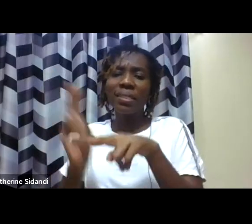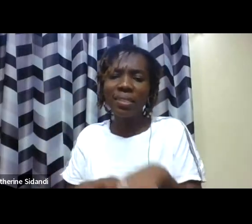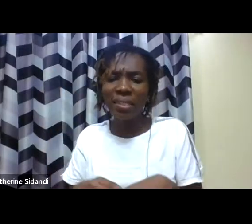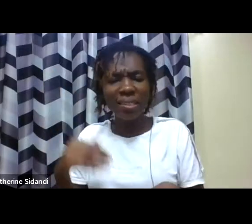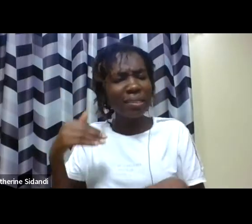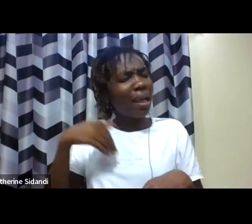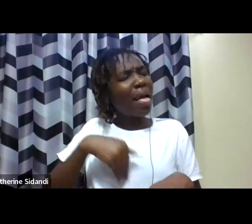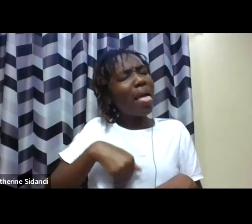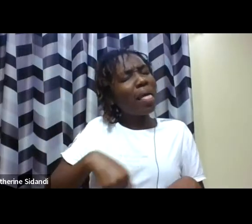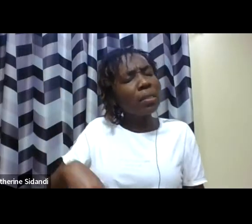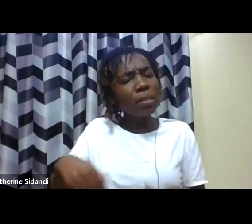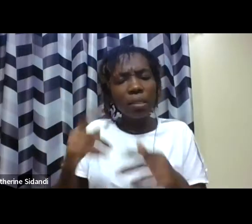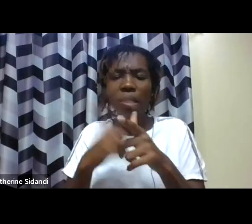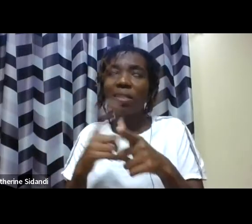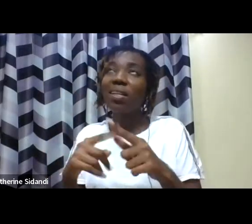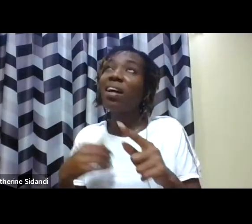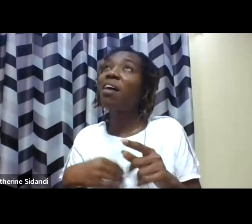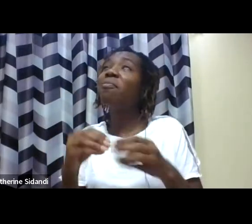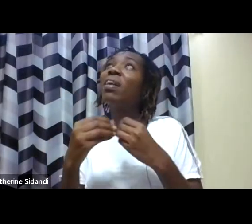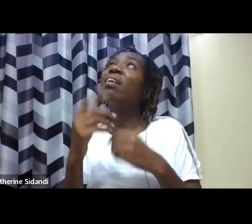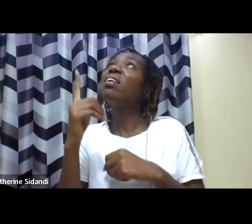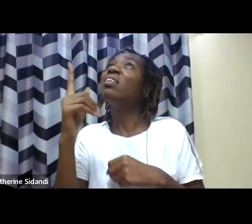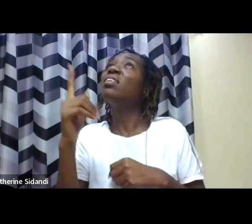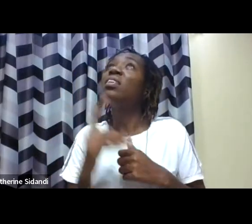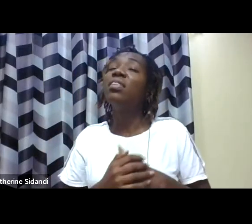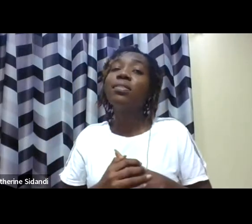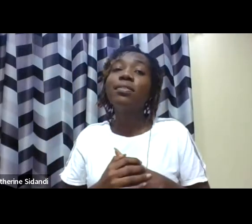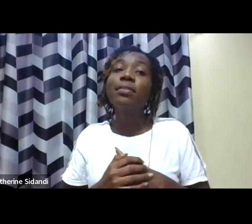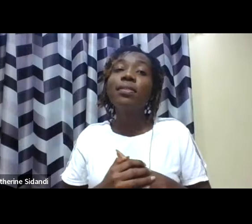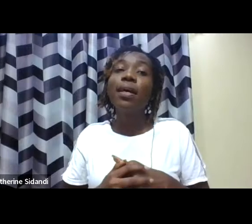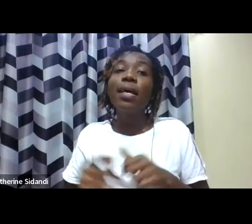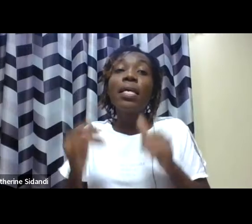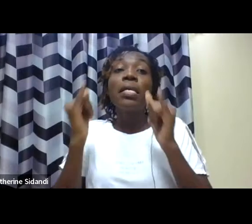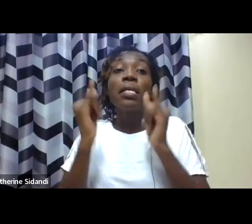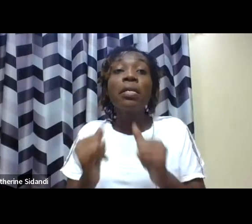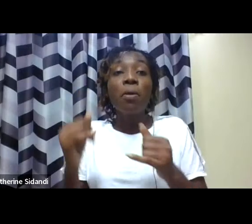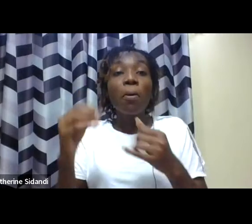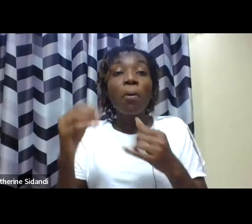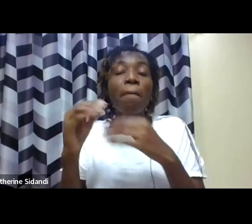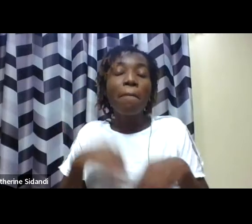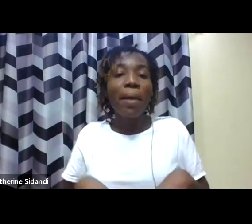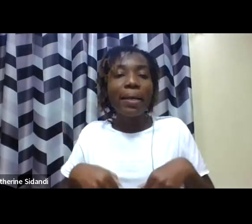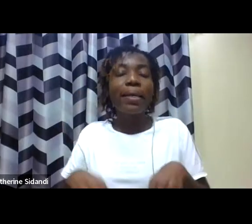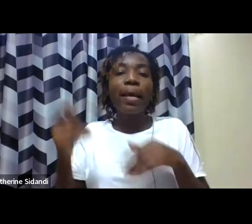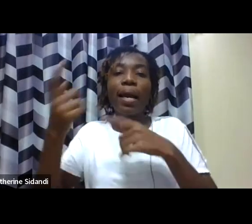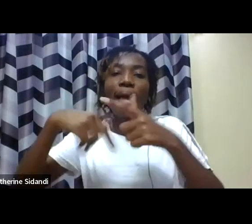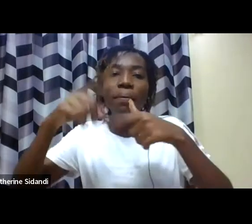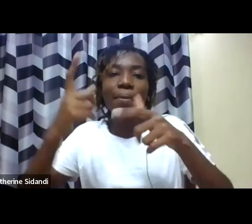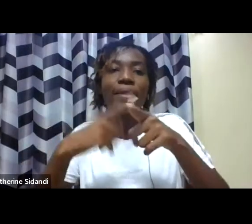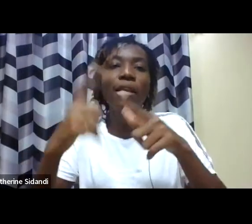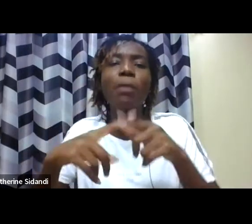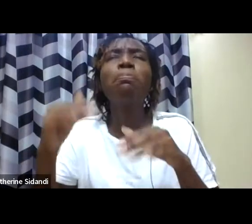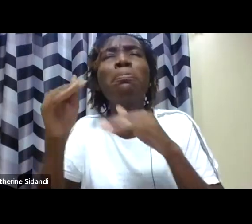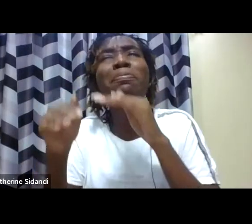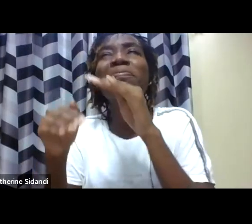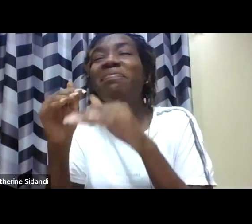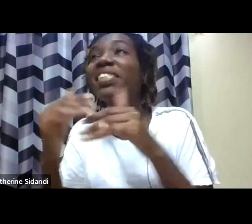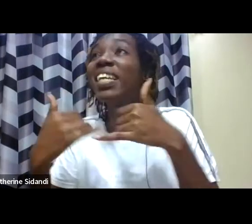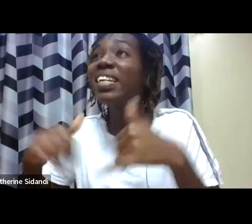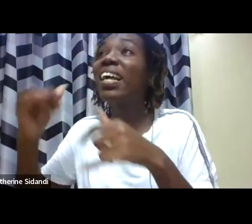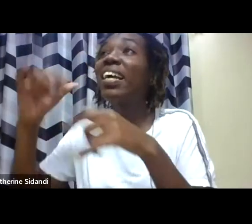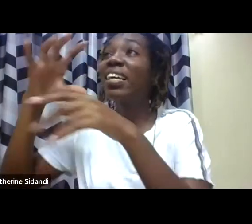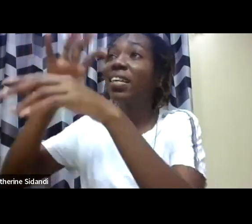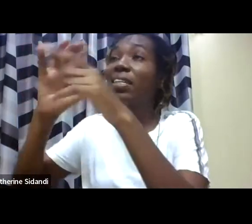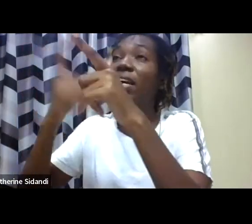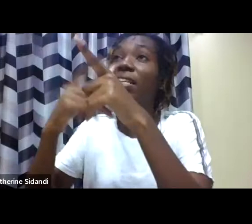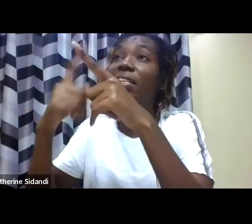here. Then the new monkeys came and they climbed to try to get, but as it tries,